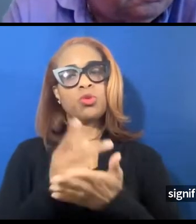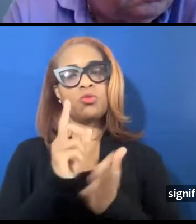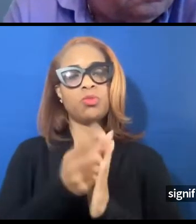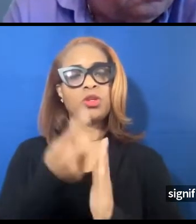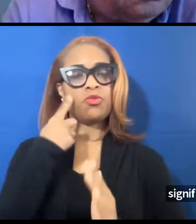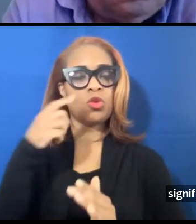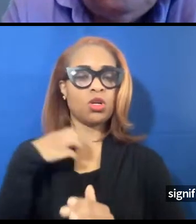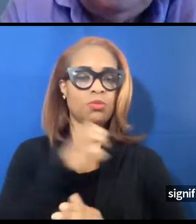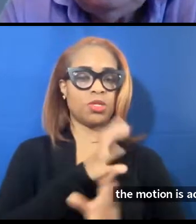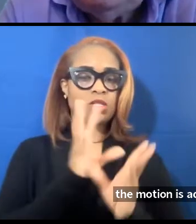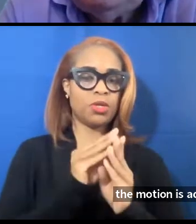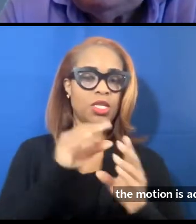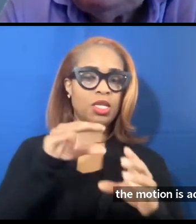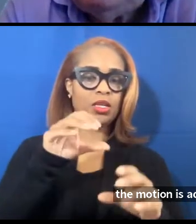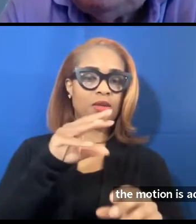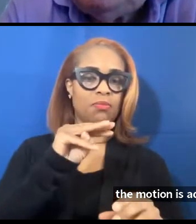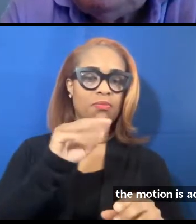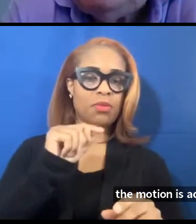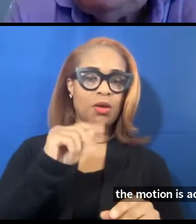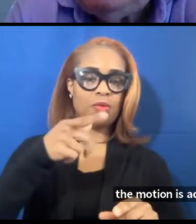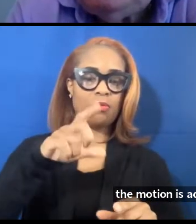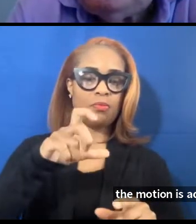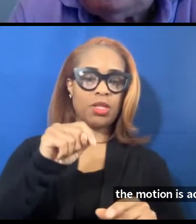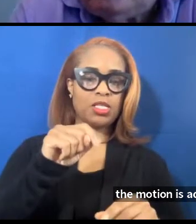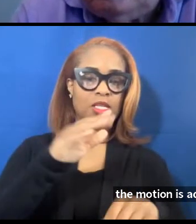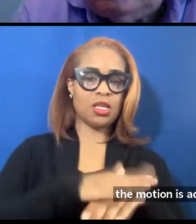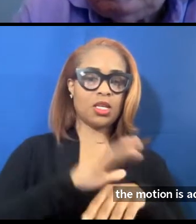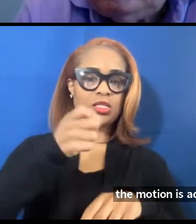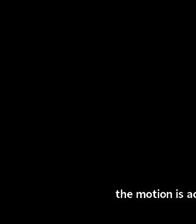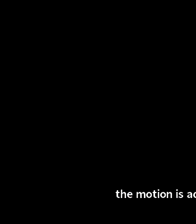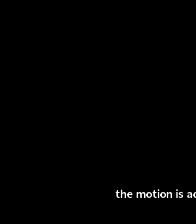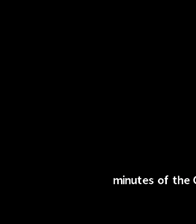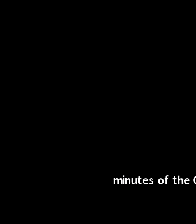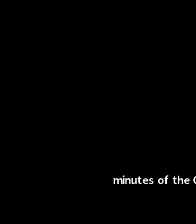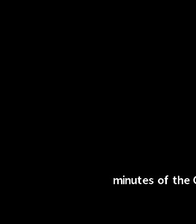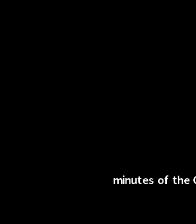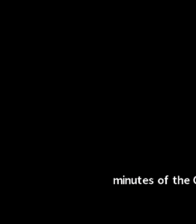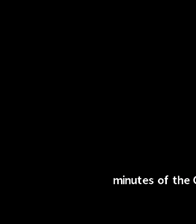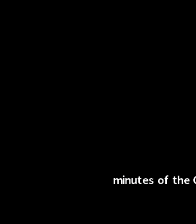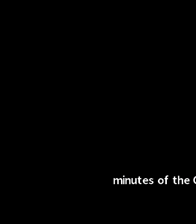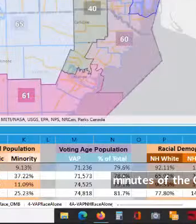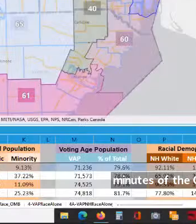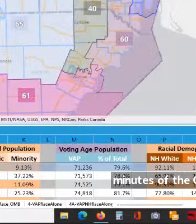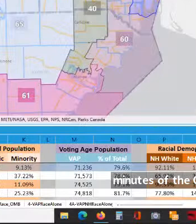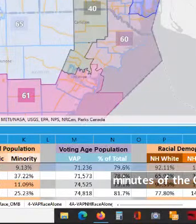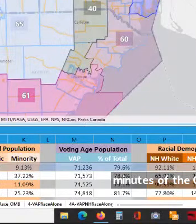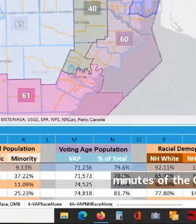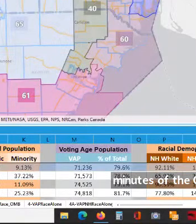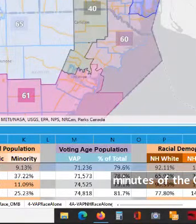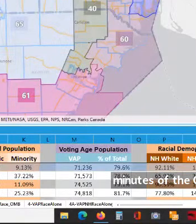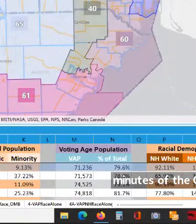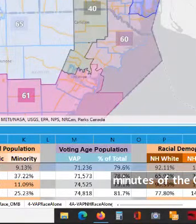commission meeting held in mount pleasant michigan on september 24th commissioner witches